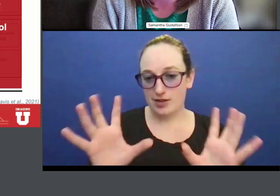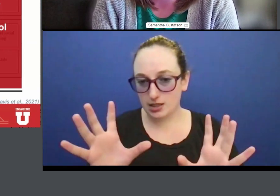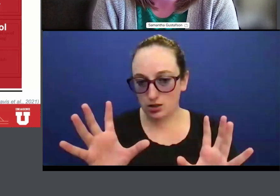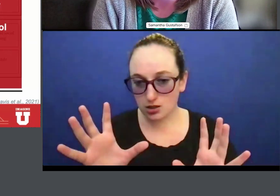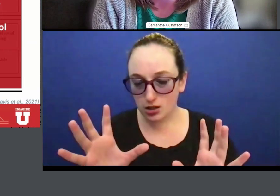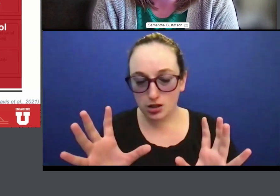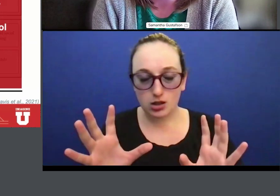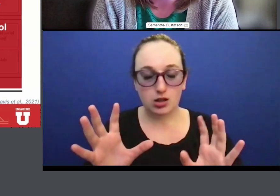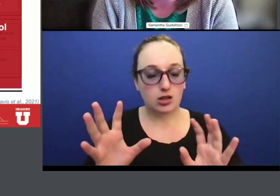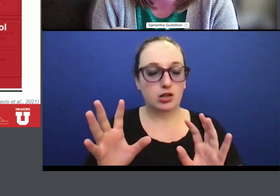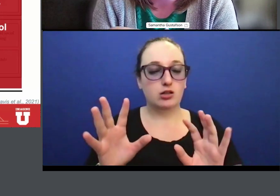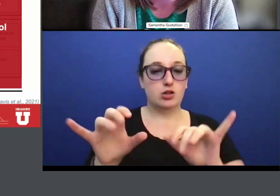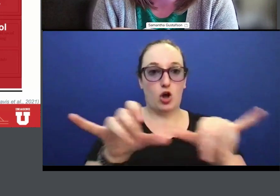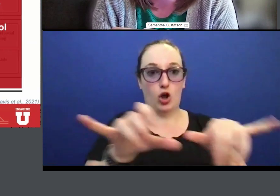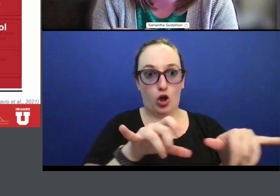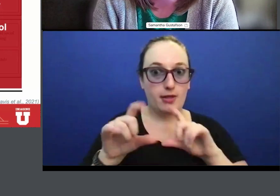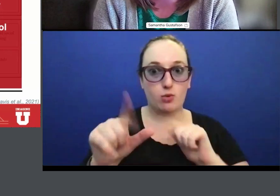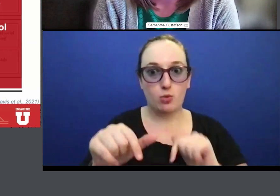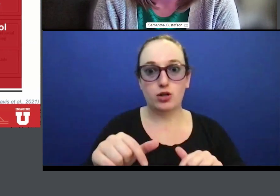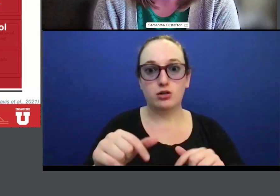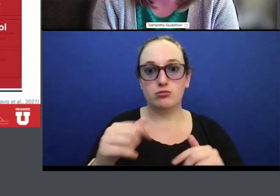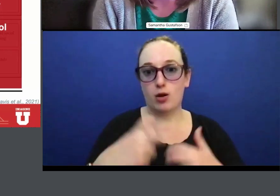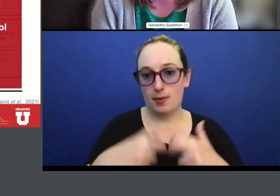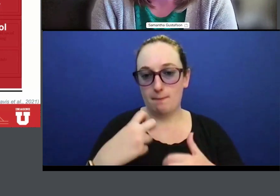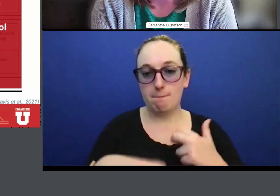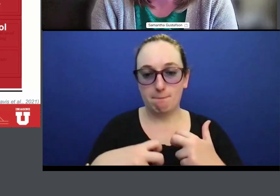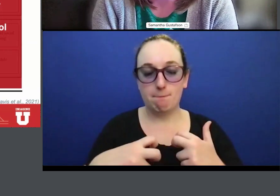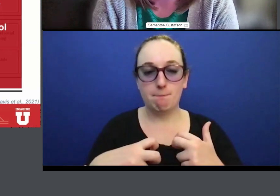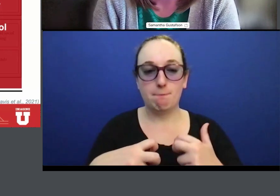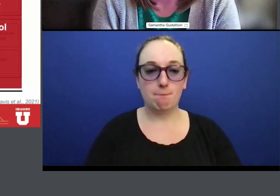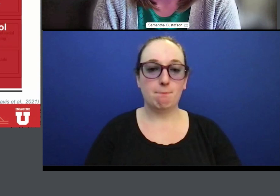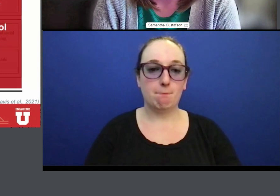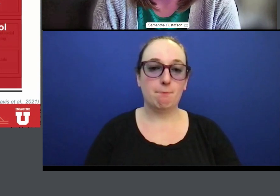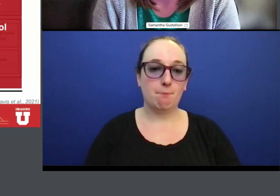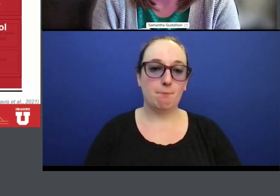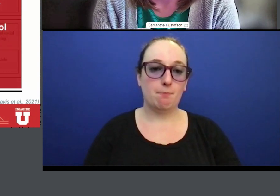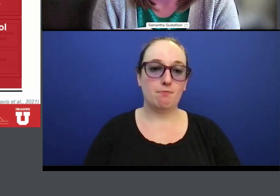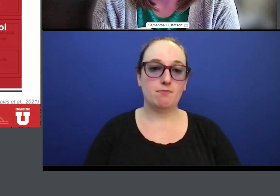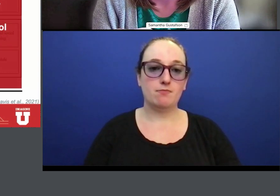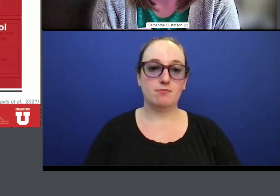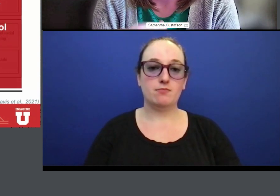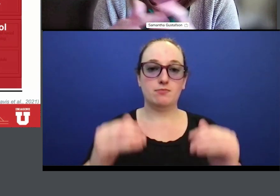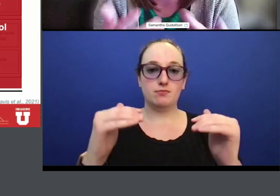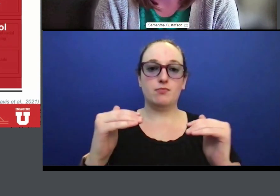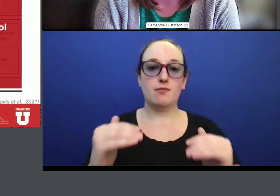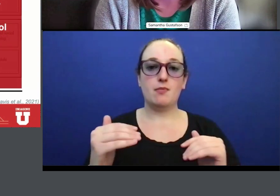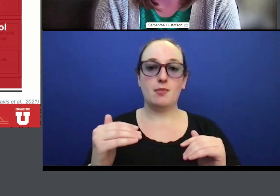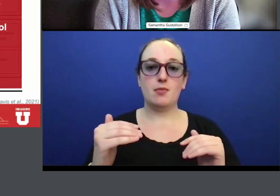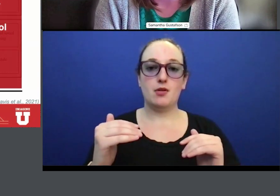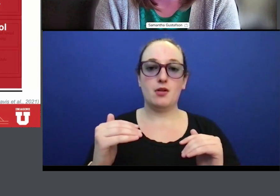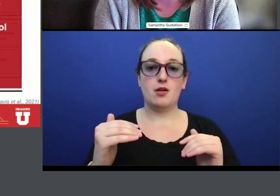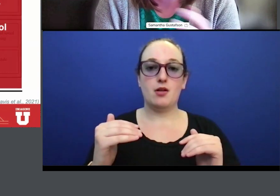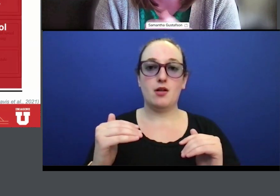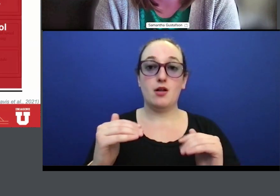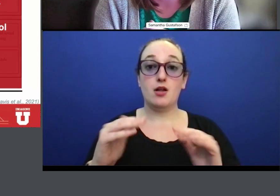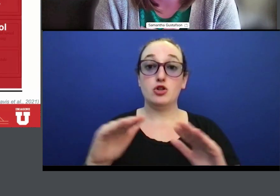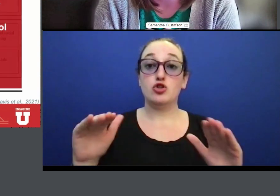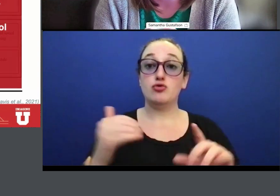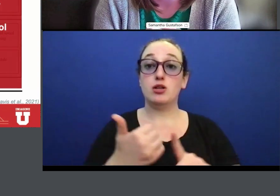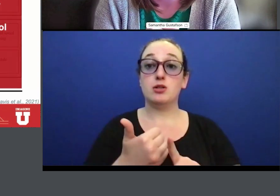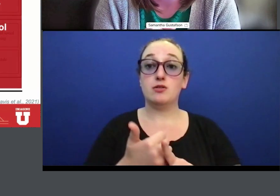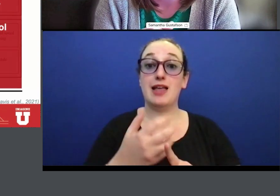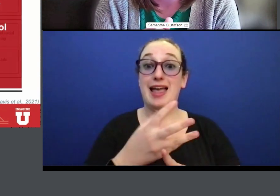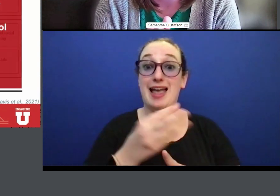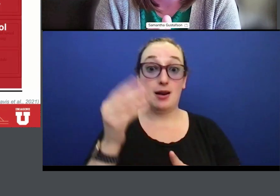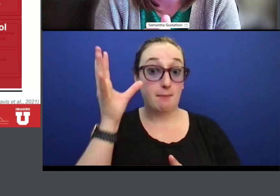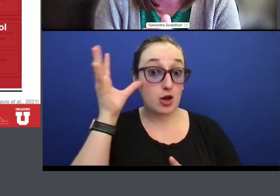commonly reported fatigue related problems from this focus group. Um, we had children and